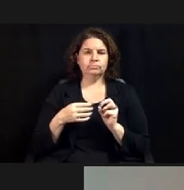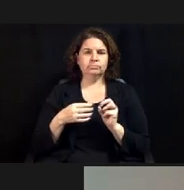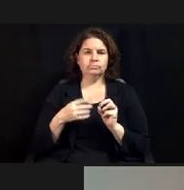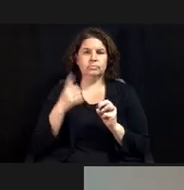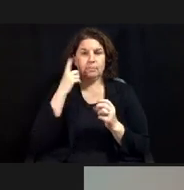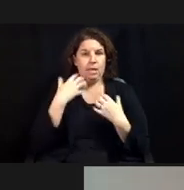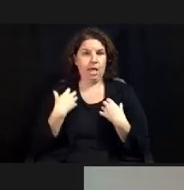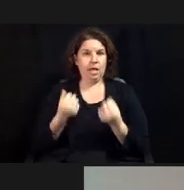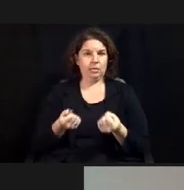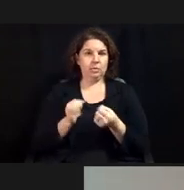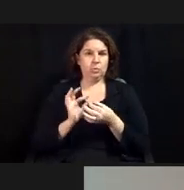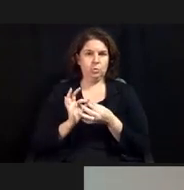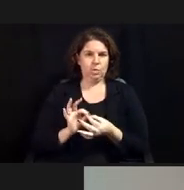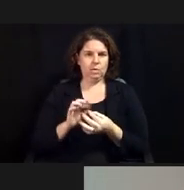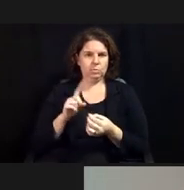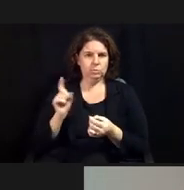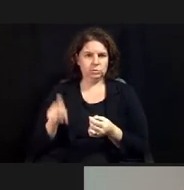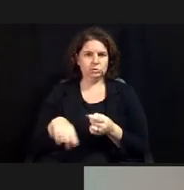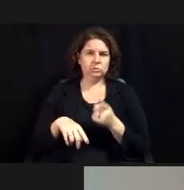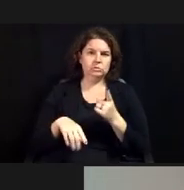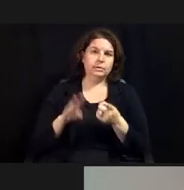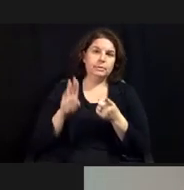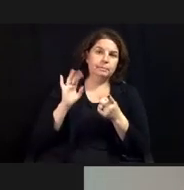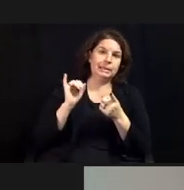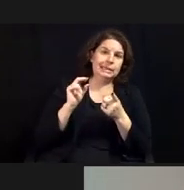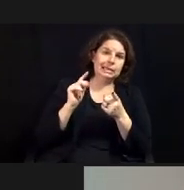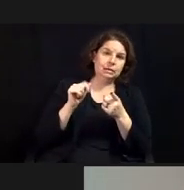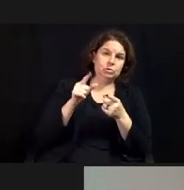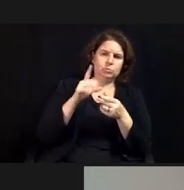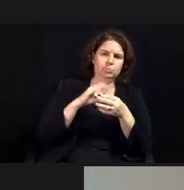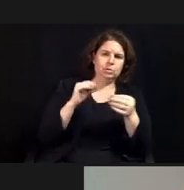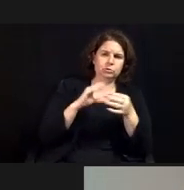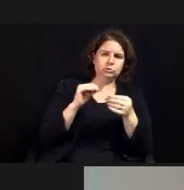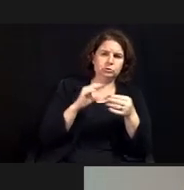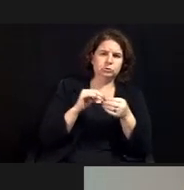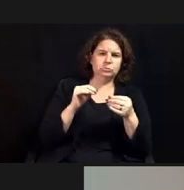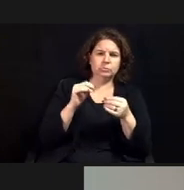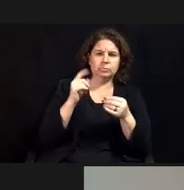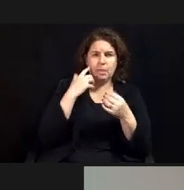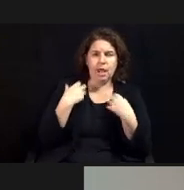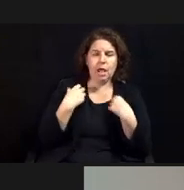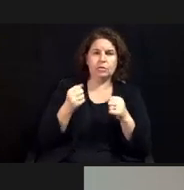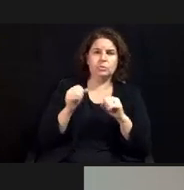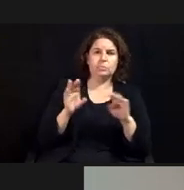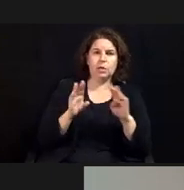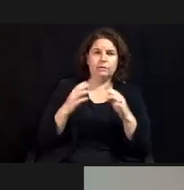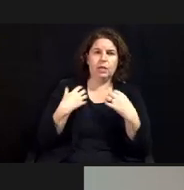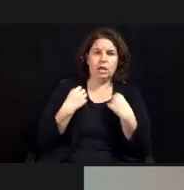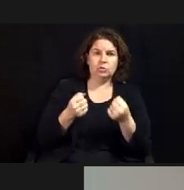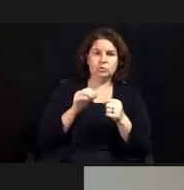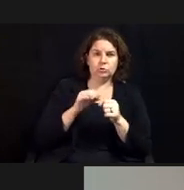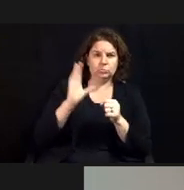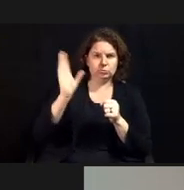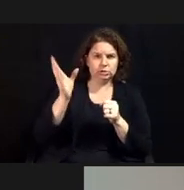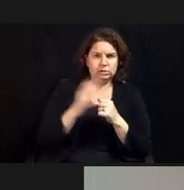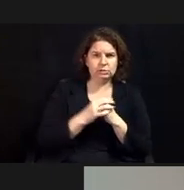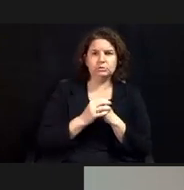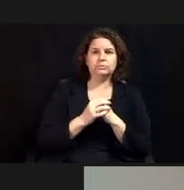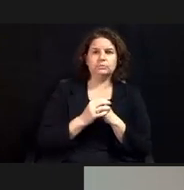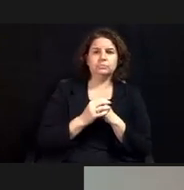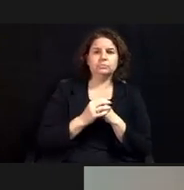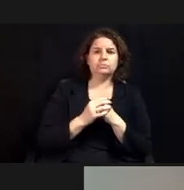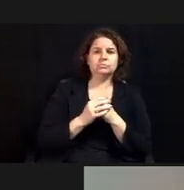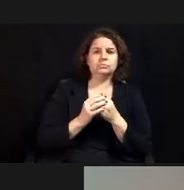Benita, you mentioned mental health services and behavioral health services in your presentation. There's an educational